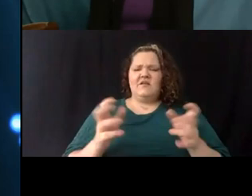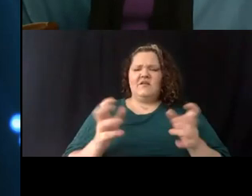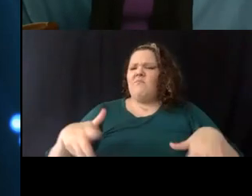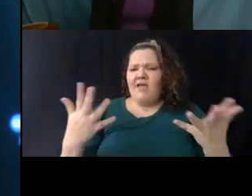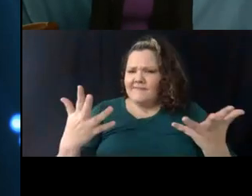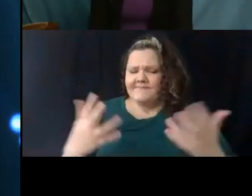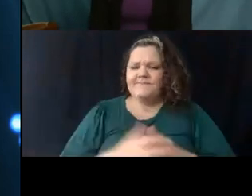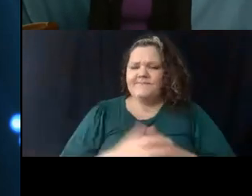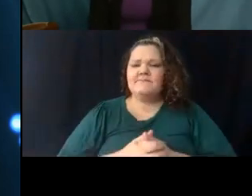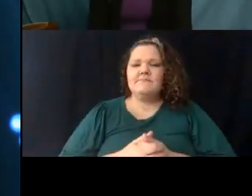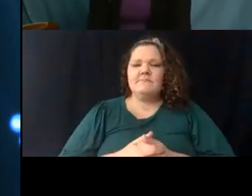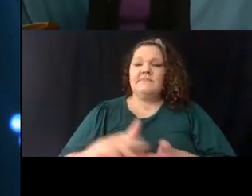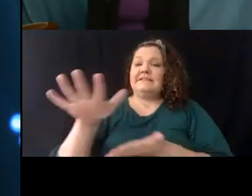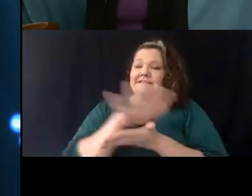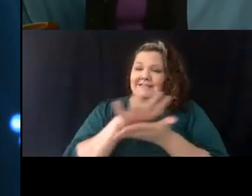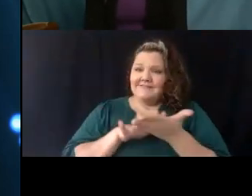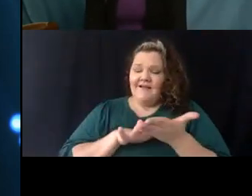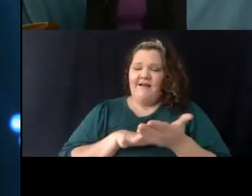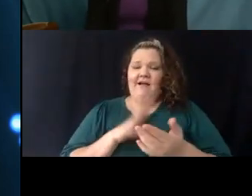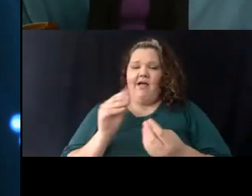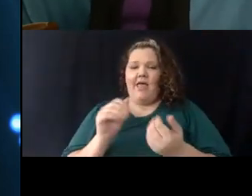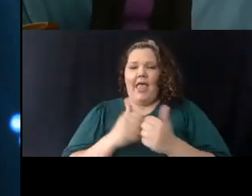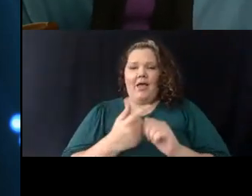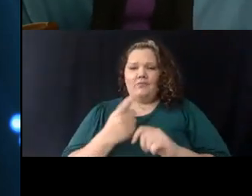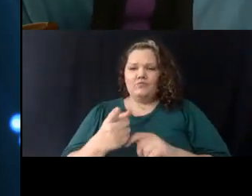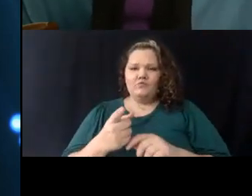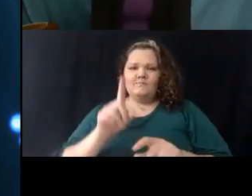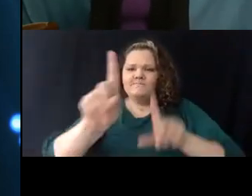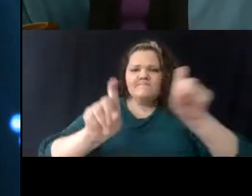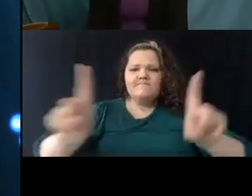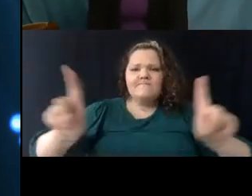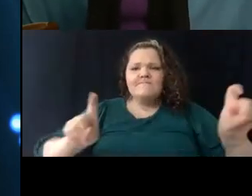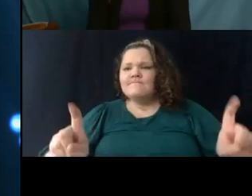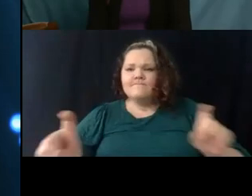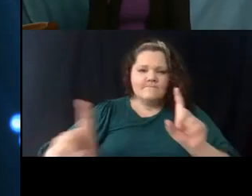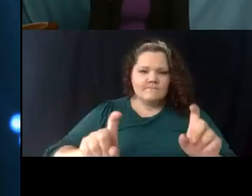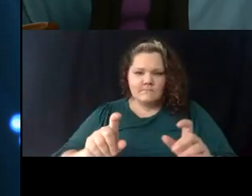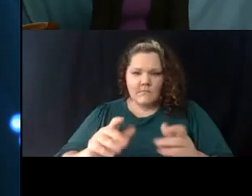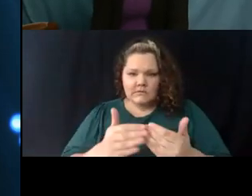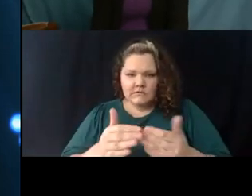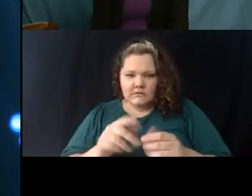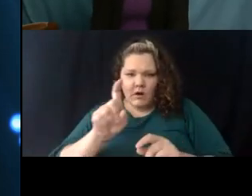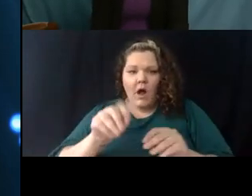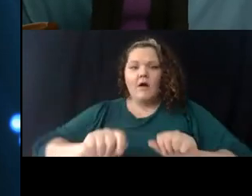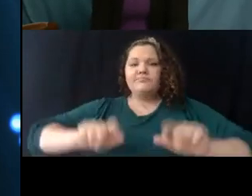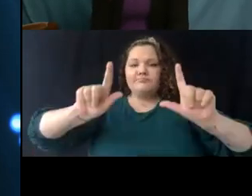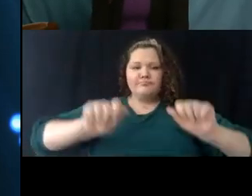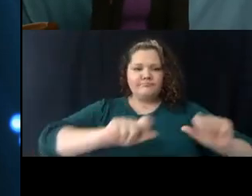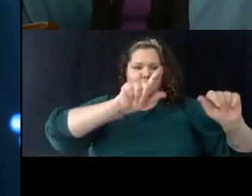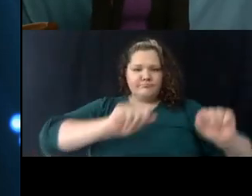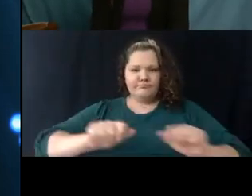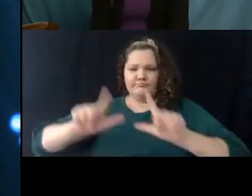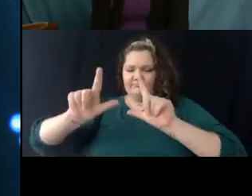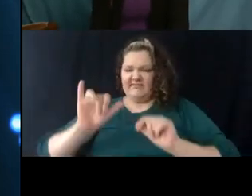with, but it's actually getting people to test your website. And they would be testing things like the design, the navigating